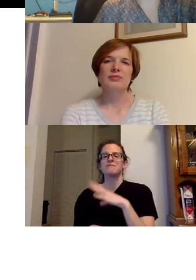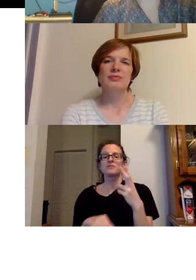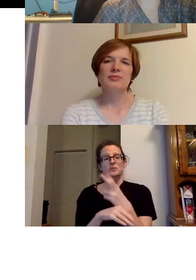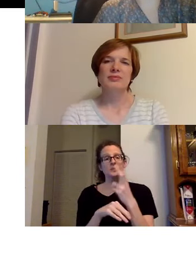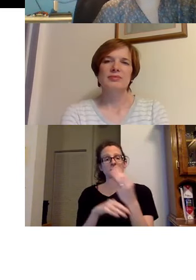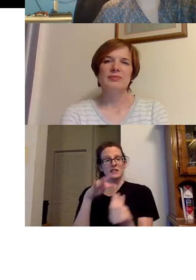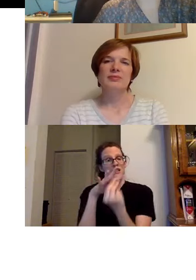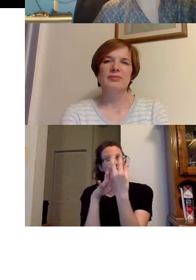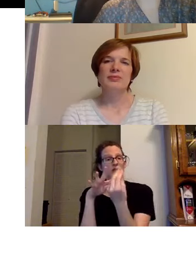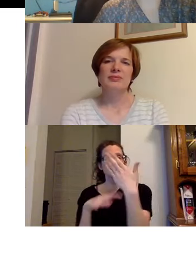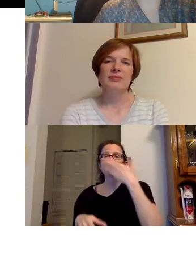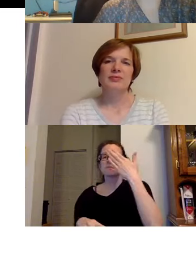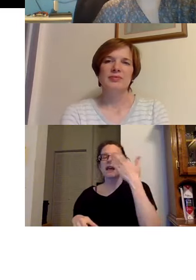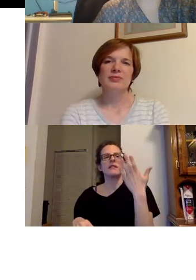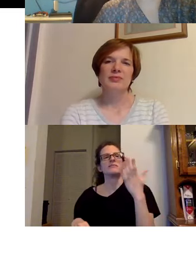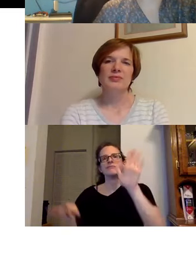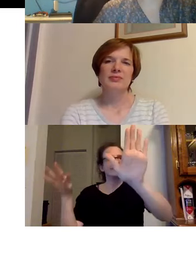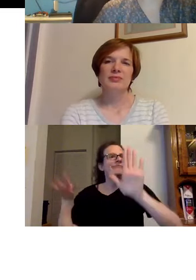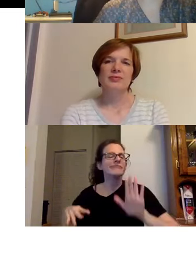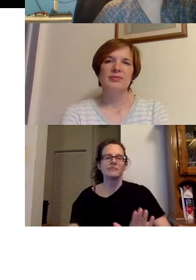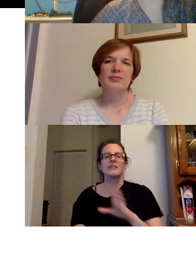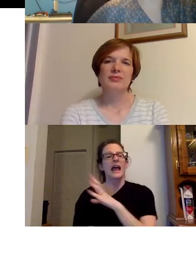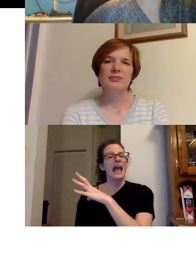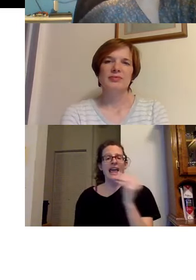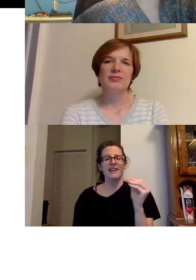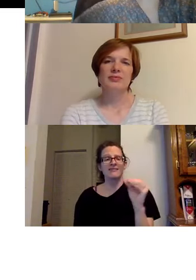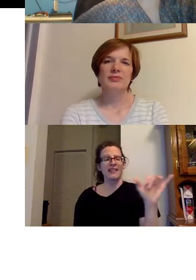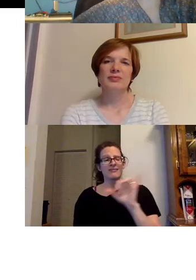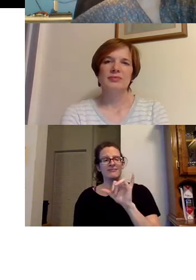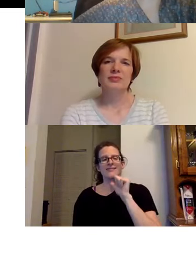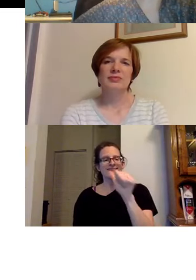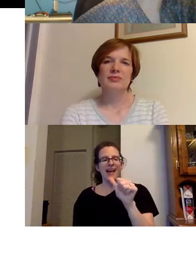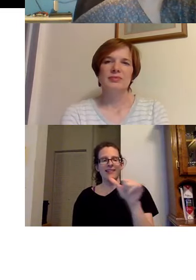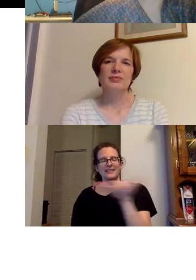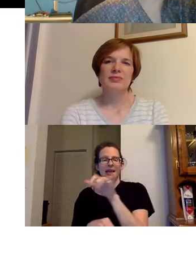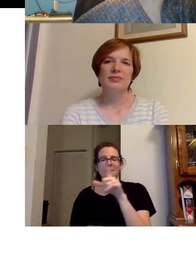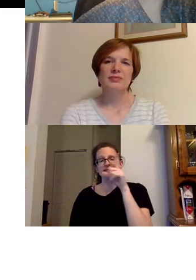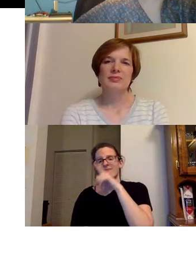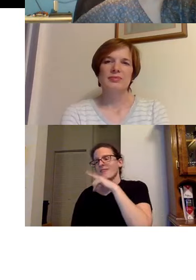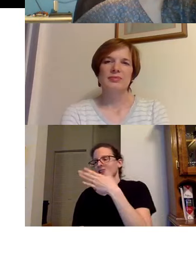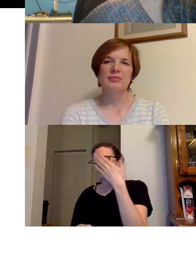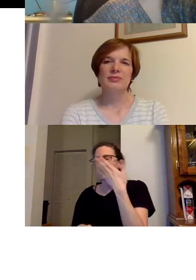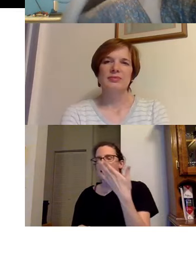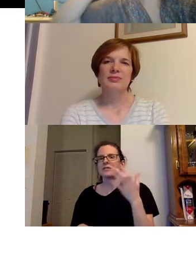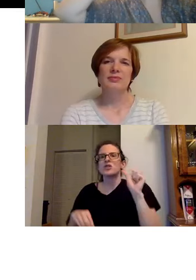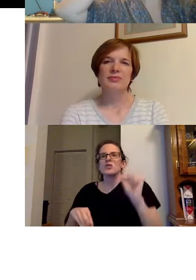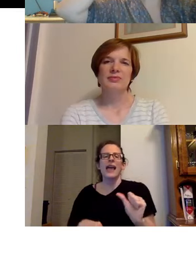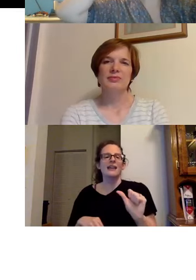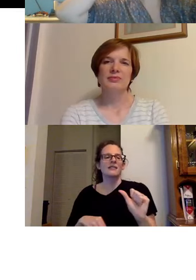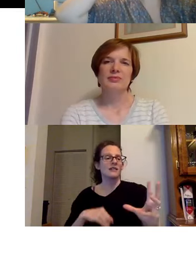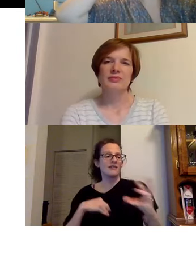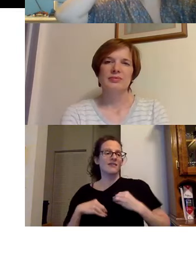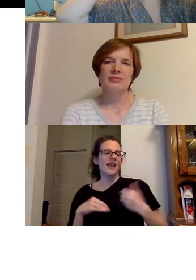make your home smell lovely, but unlike synthetic fragrances and scented candles, you and your loved ones will get